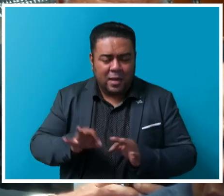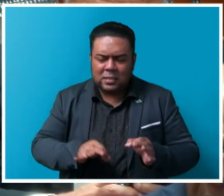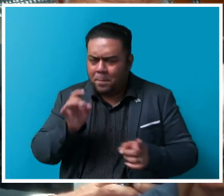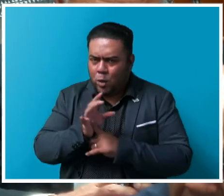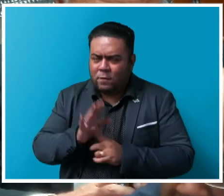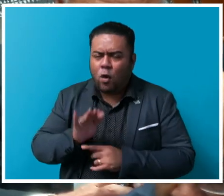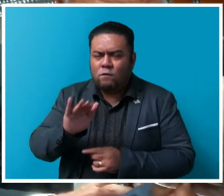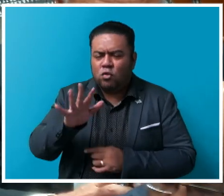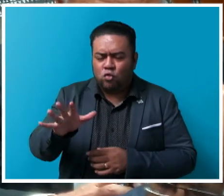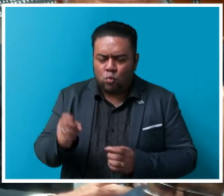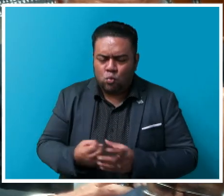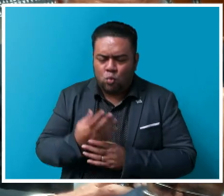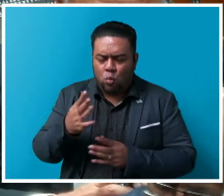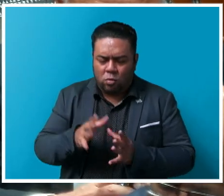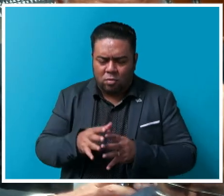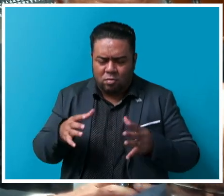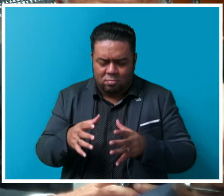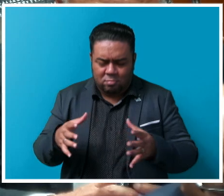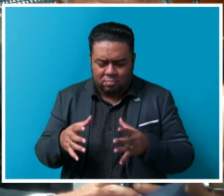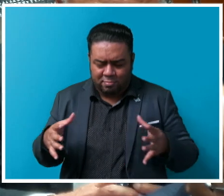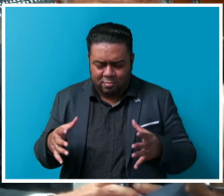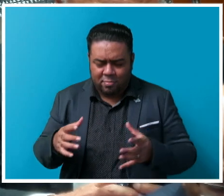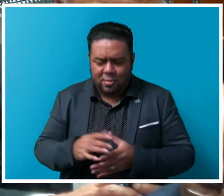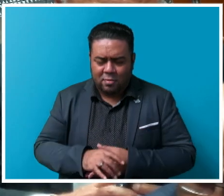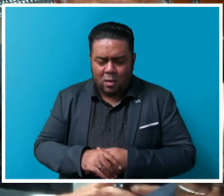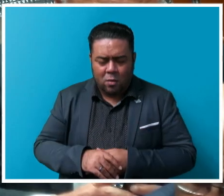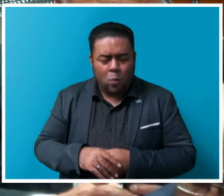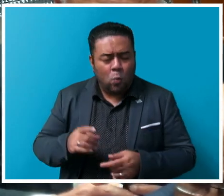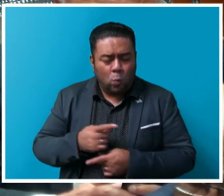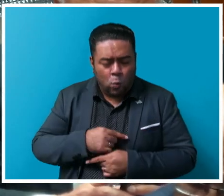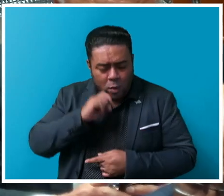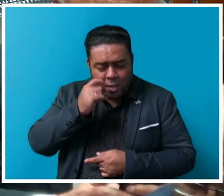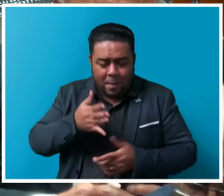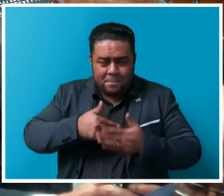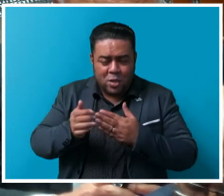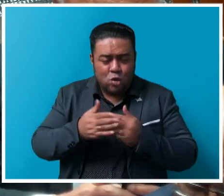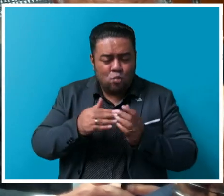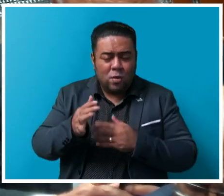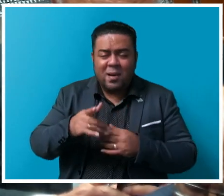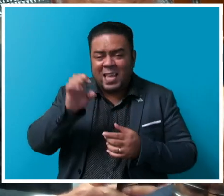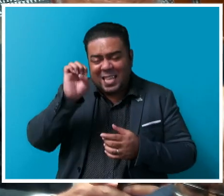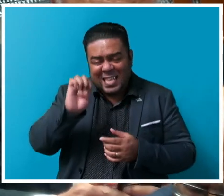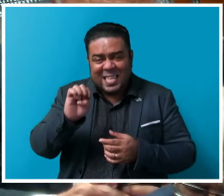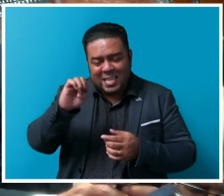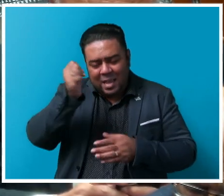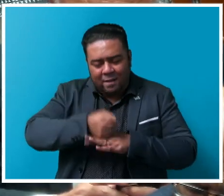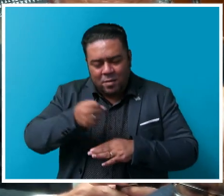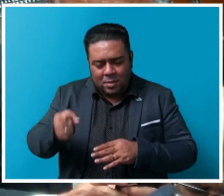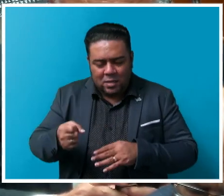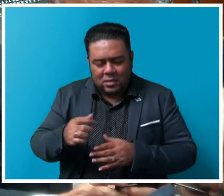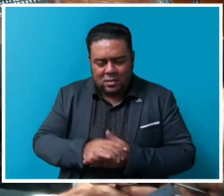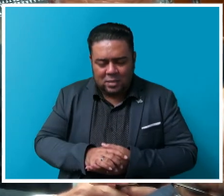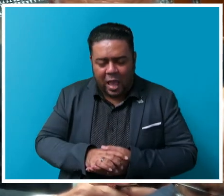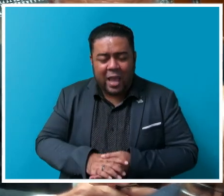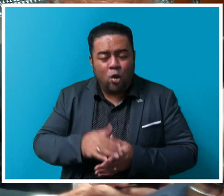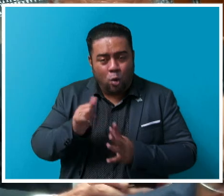growth. The National Digital Strategy, as mentioned, will build out our e-government and also